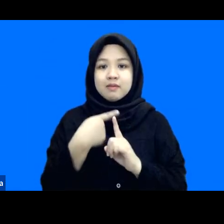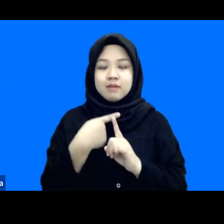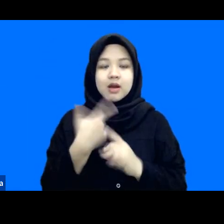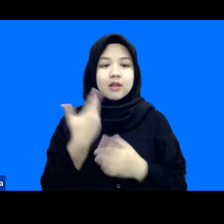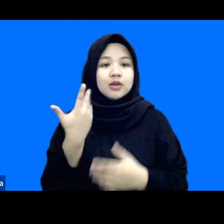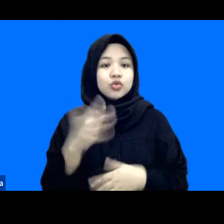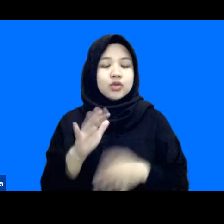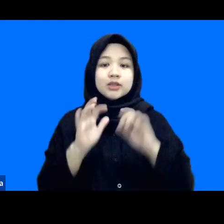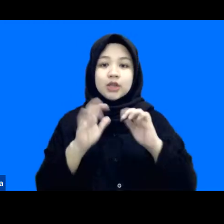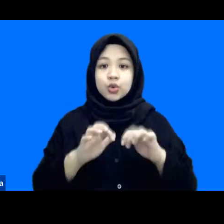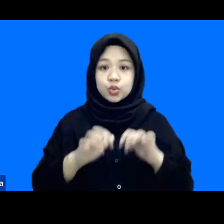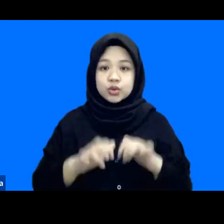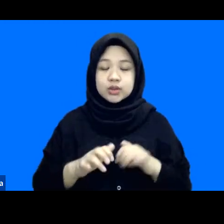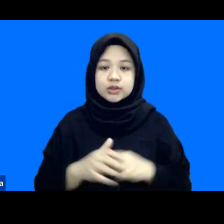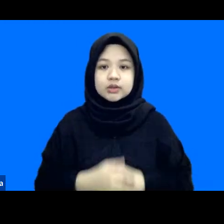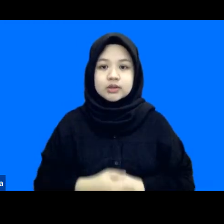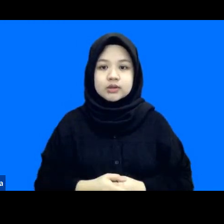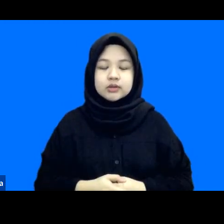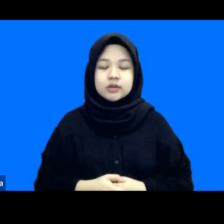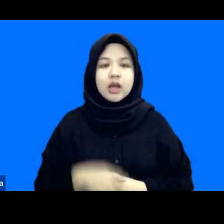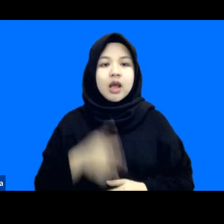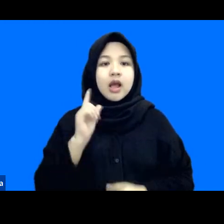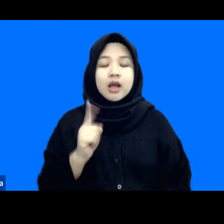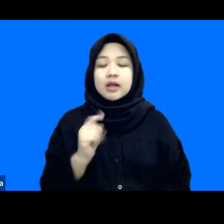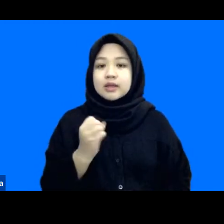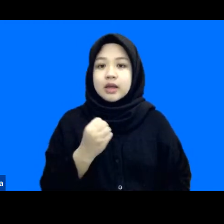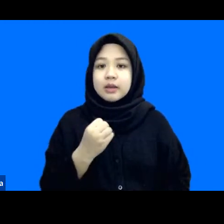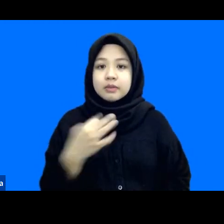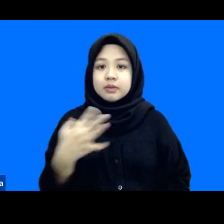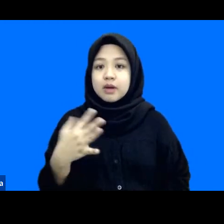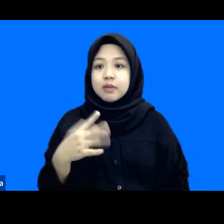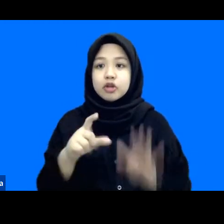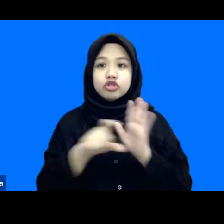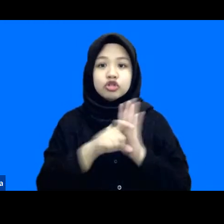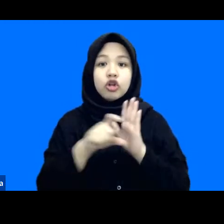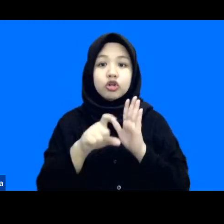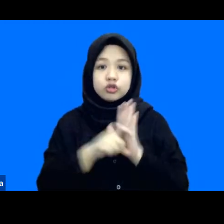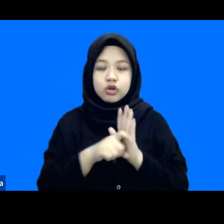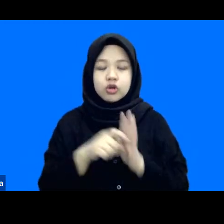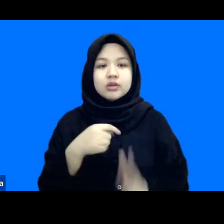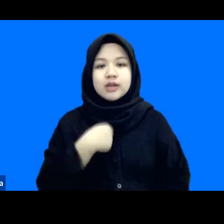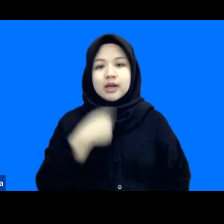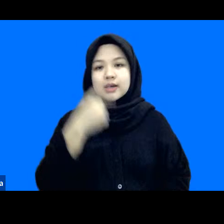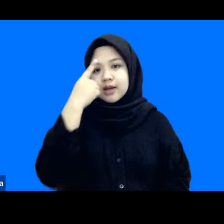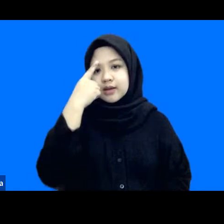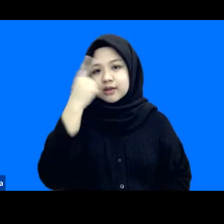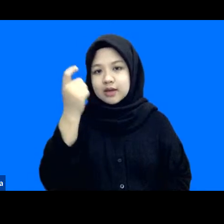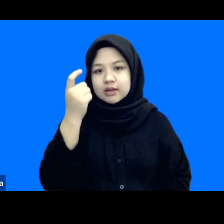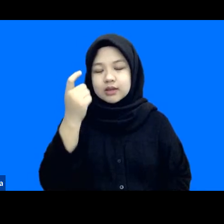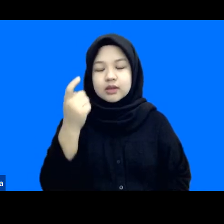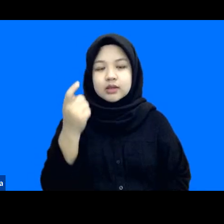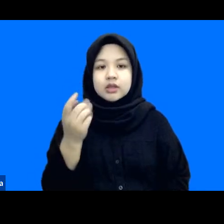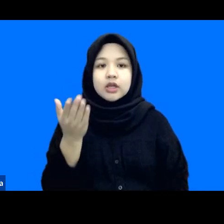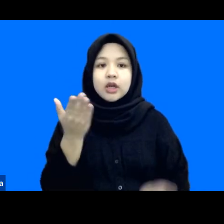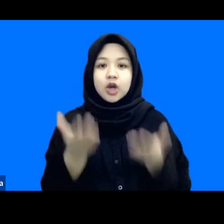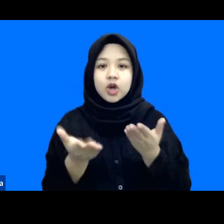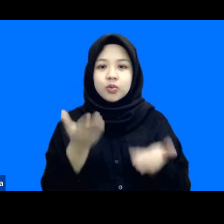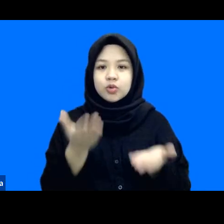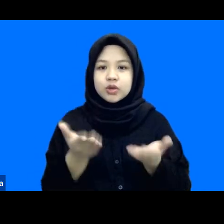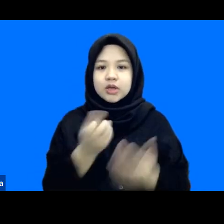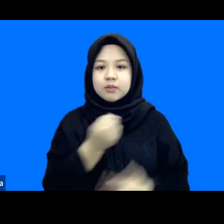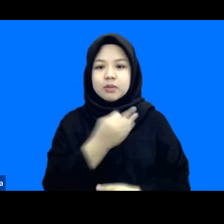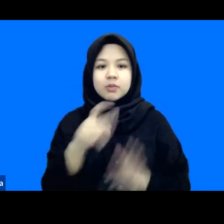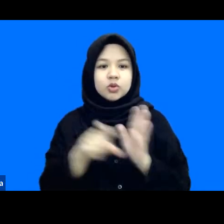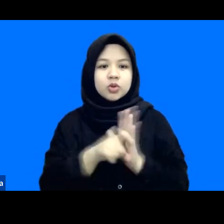others that I am not able to recall right away right now. But I think it's important to also